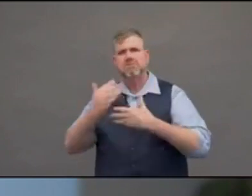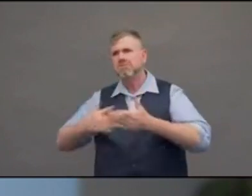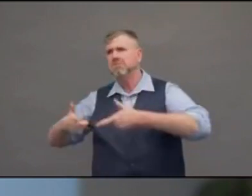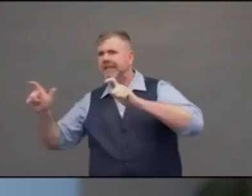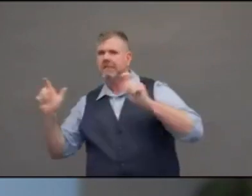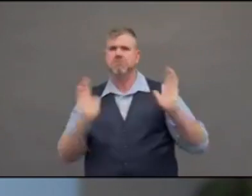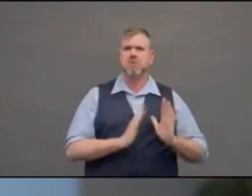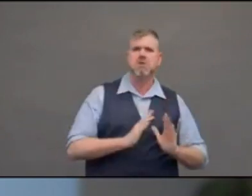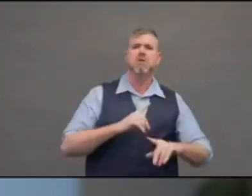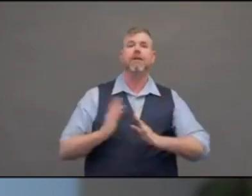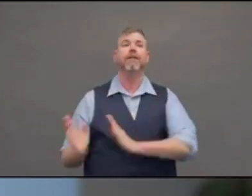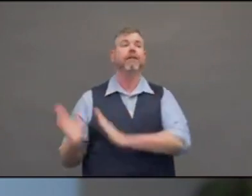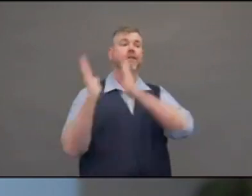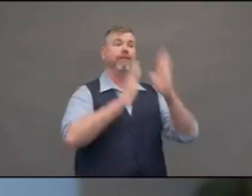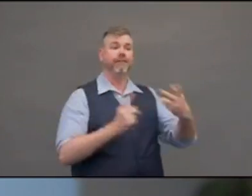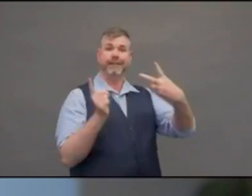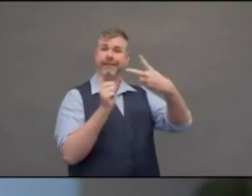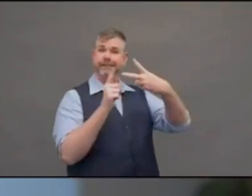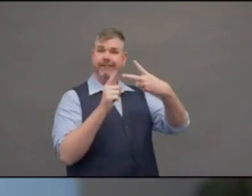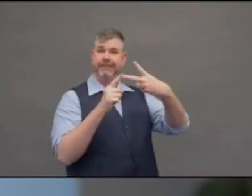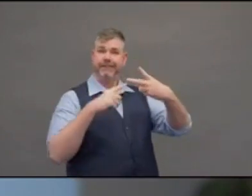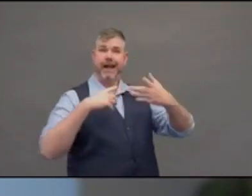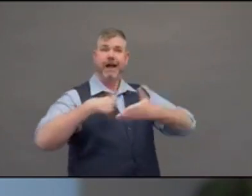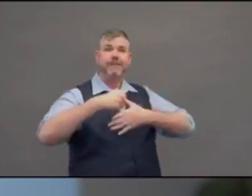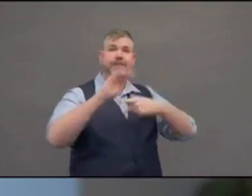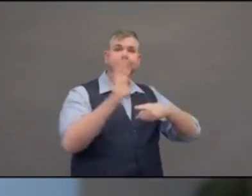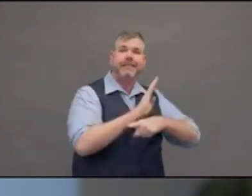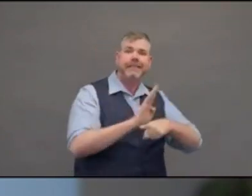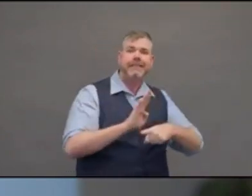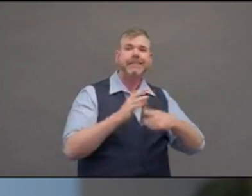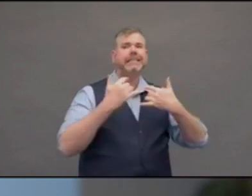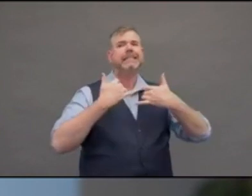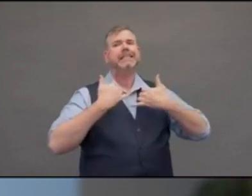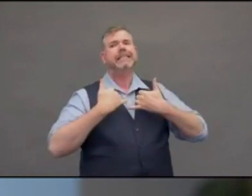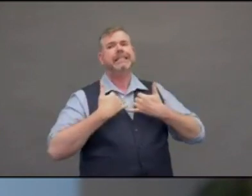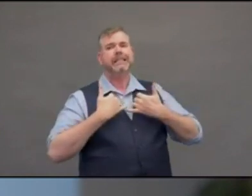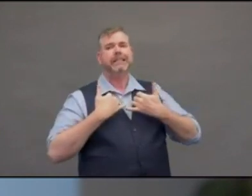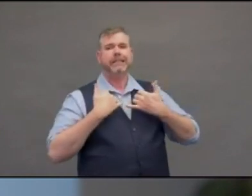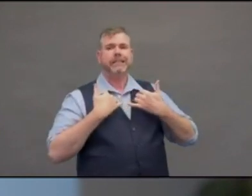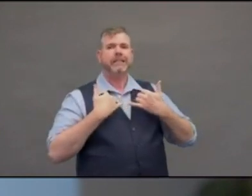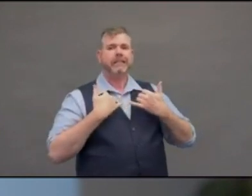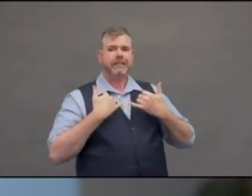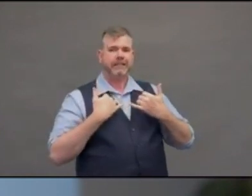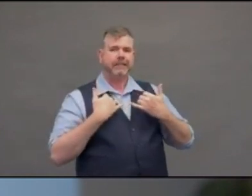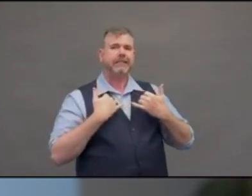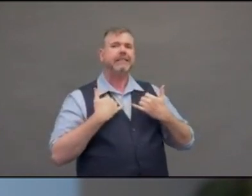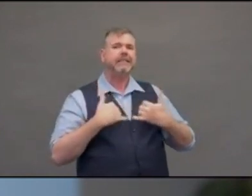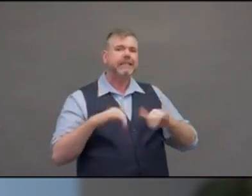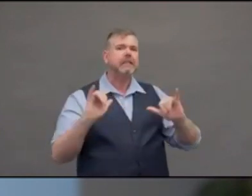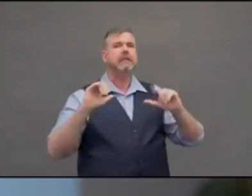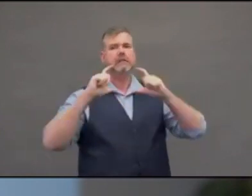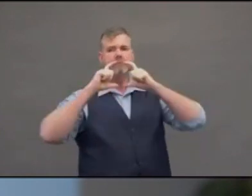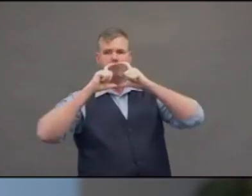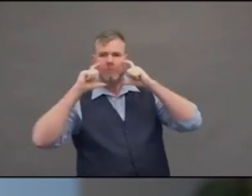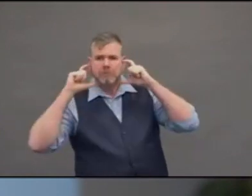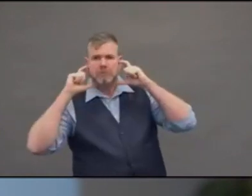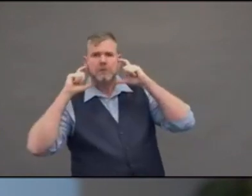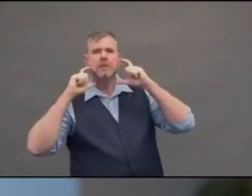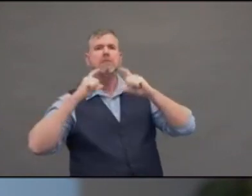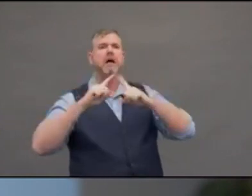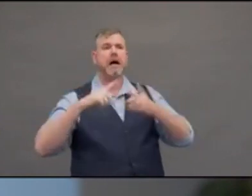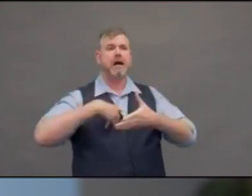environment. And so that is the place to begin some easing. Gradually, they are closely going to